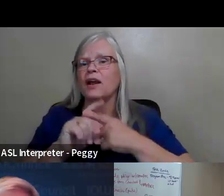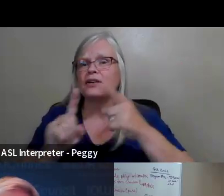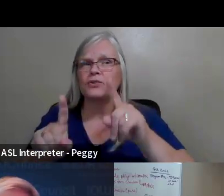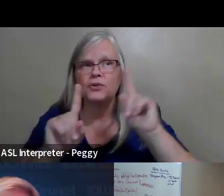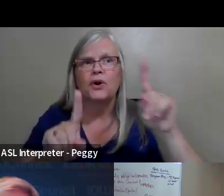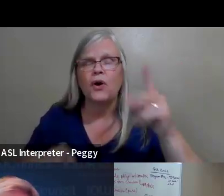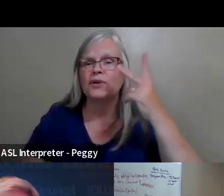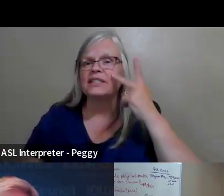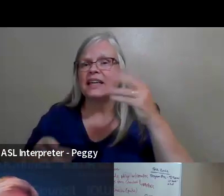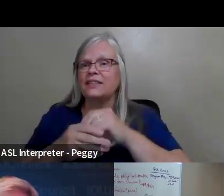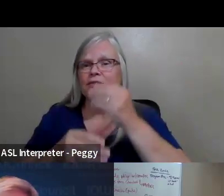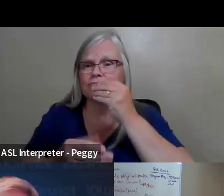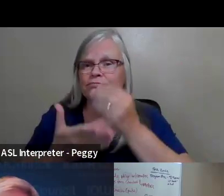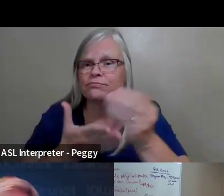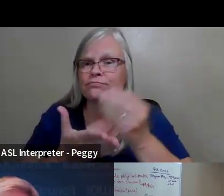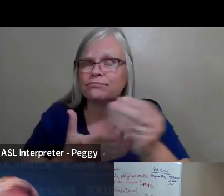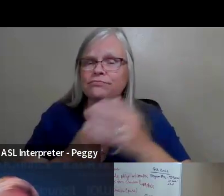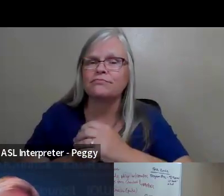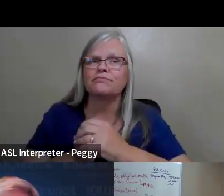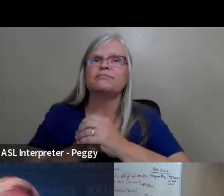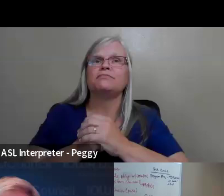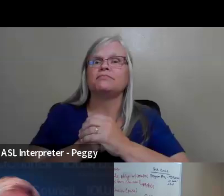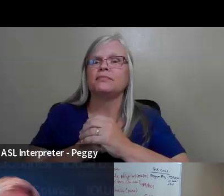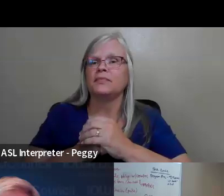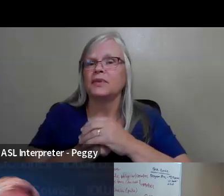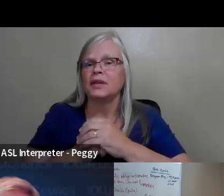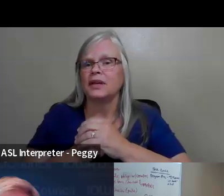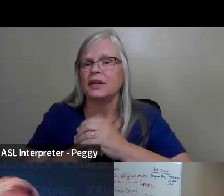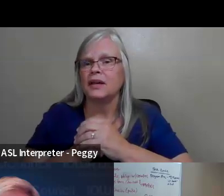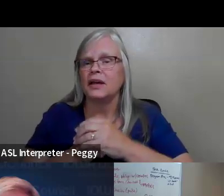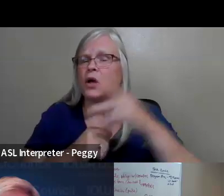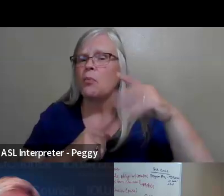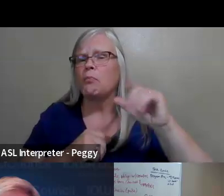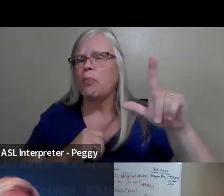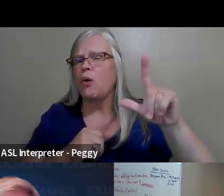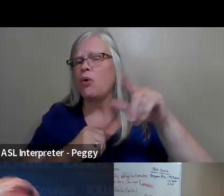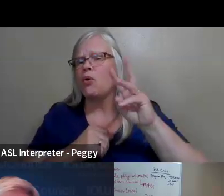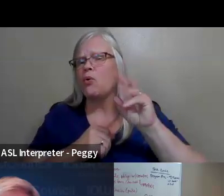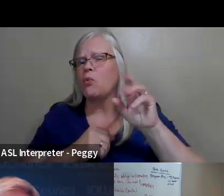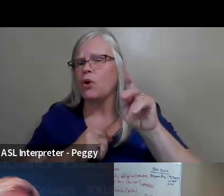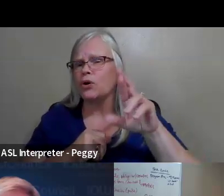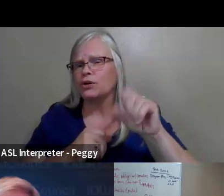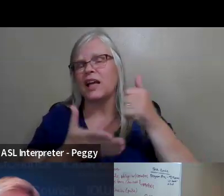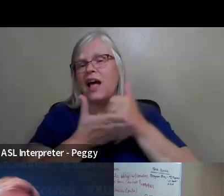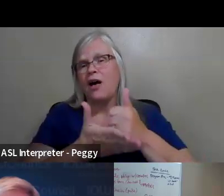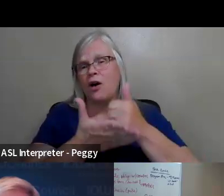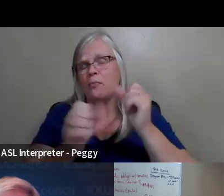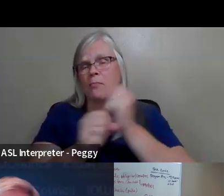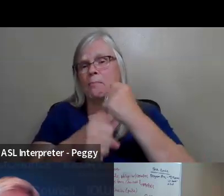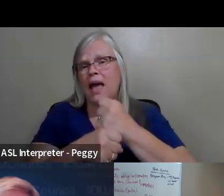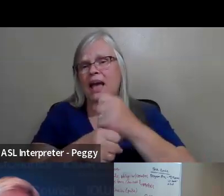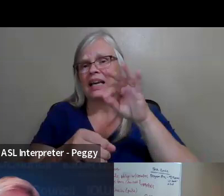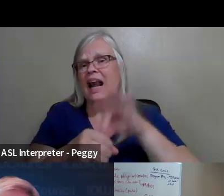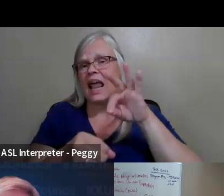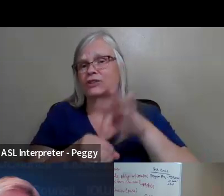grocery store. Poll workers are what really make elections happen. And I have complete